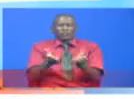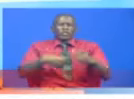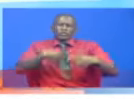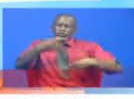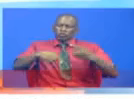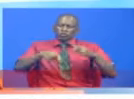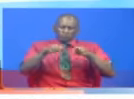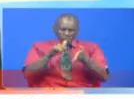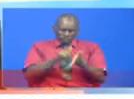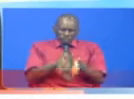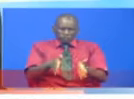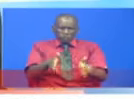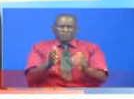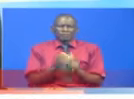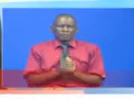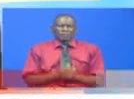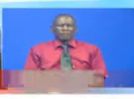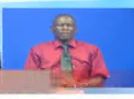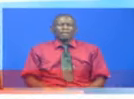pathway.